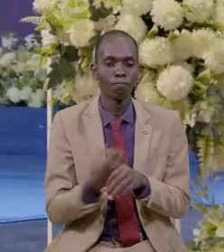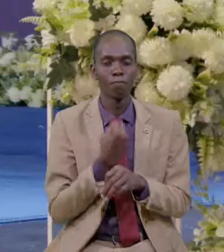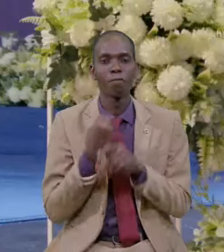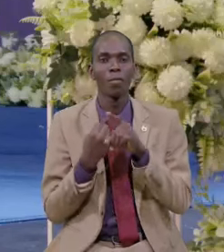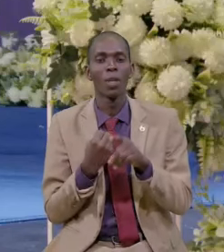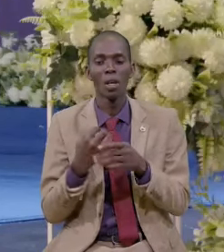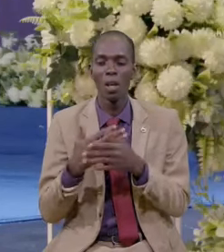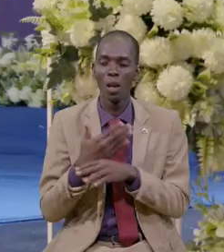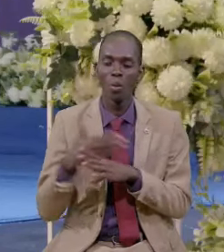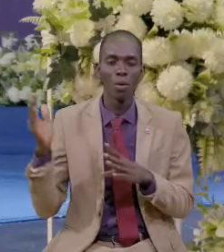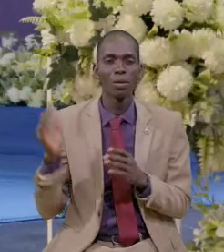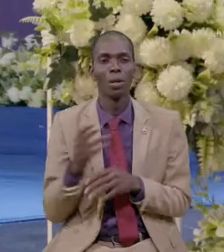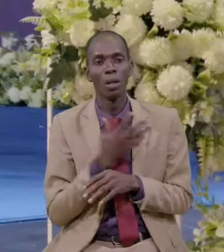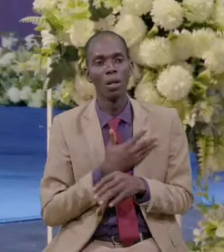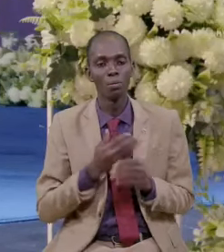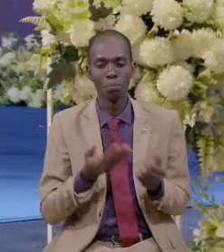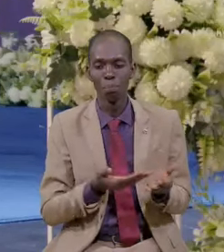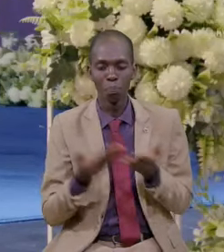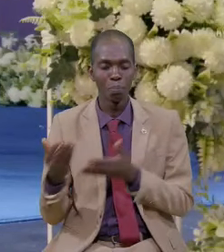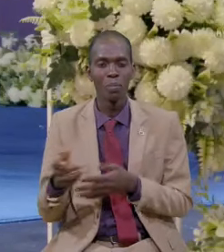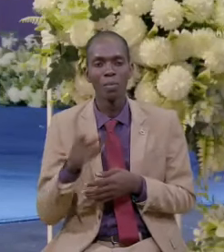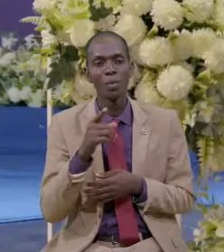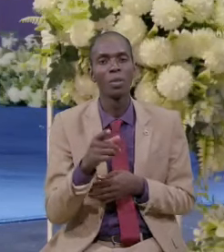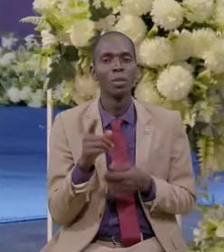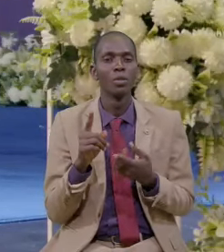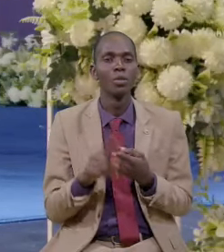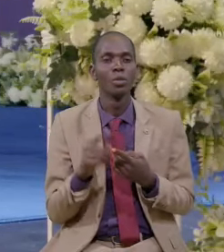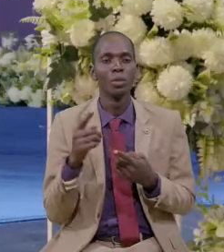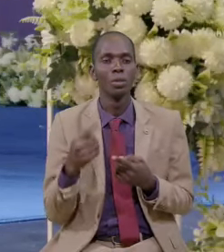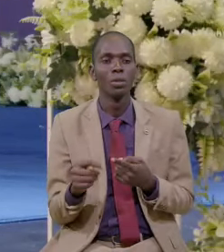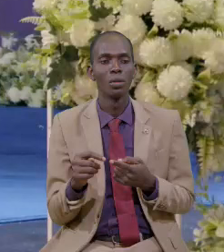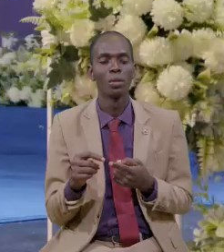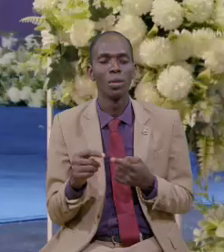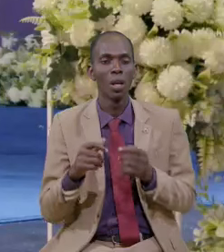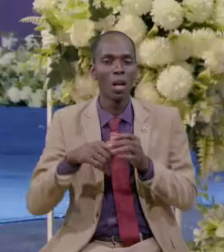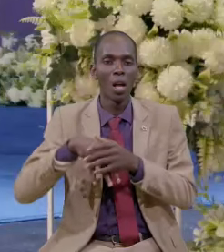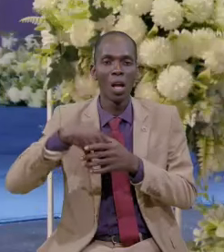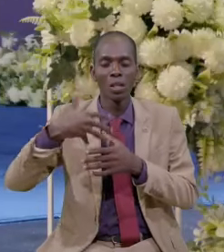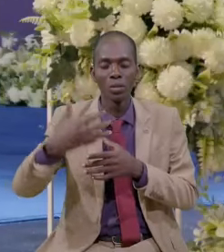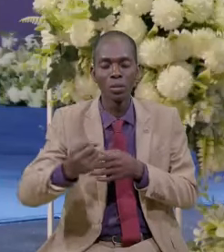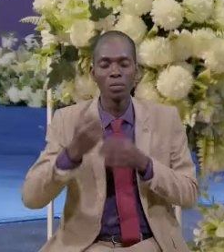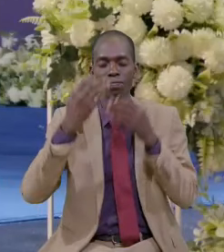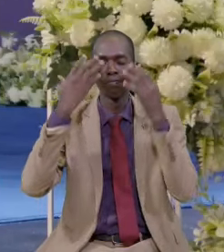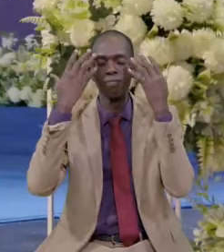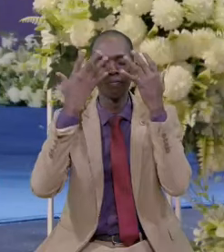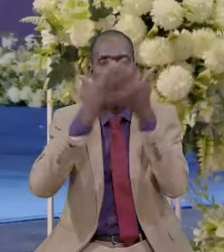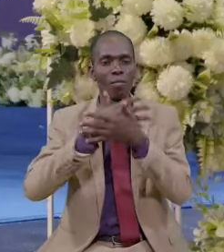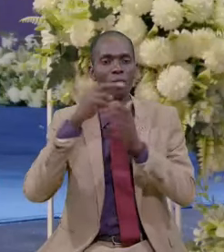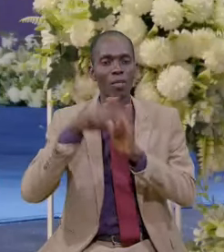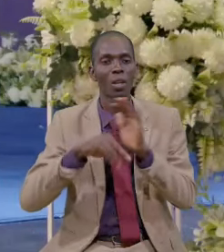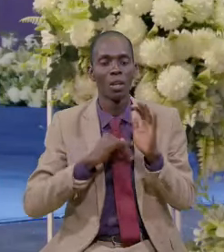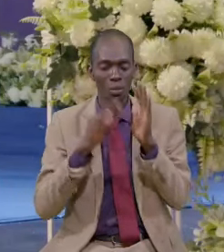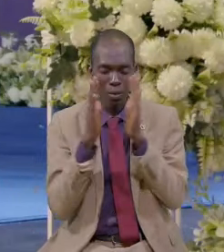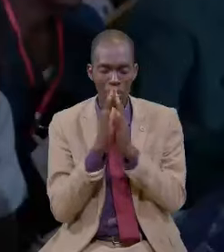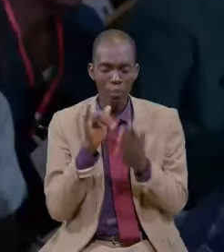away and cast him into outer darkness. I pray that will not happen to